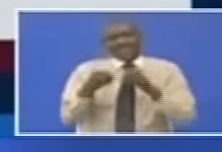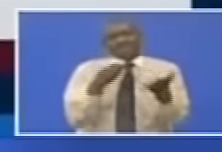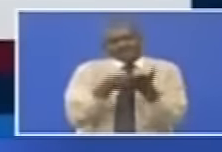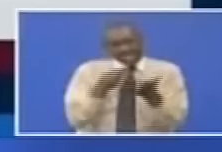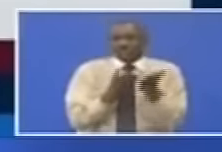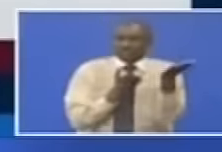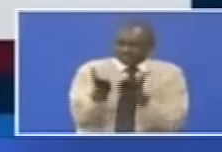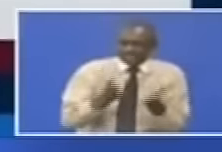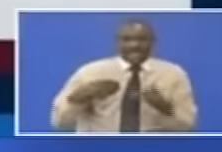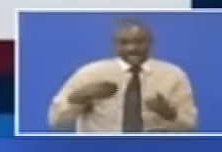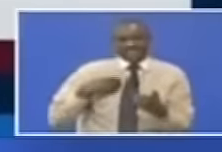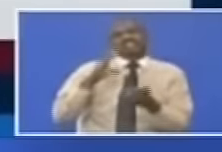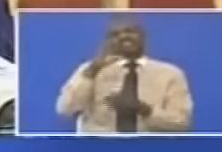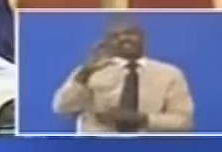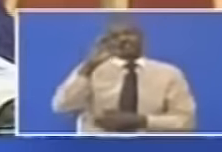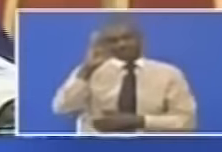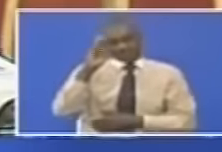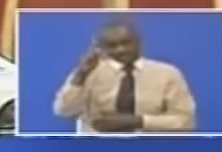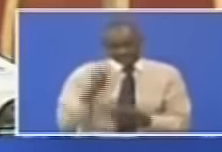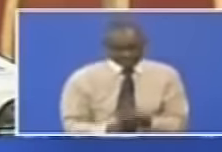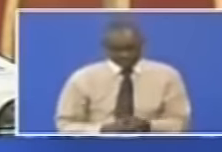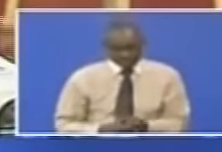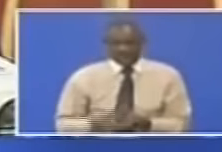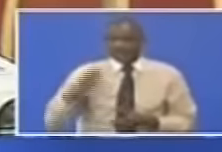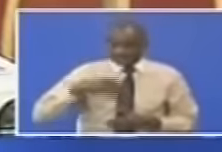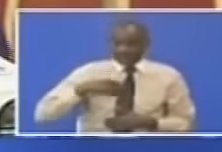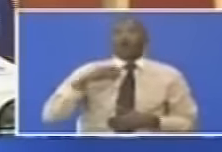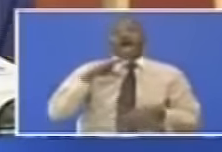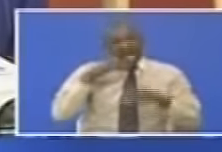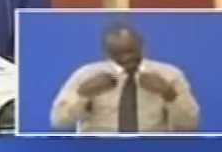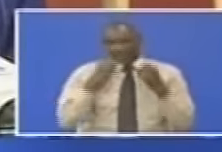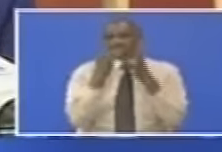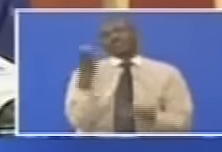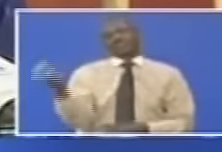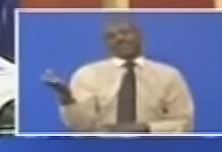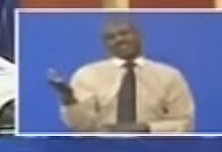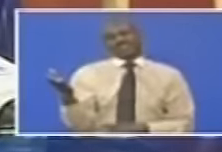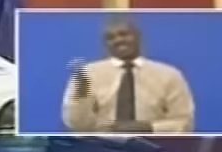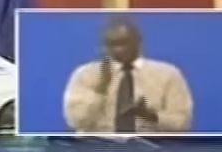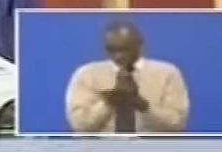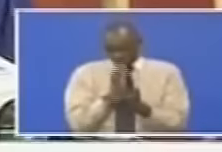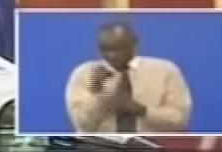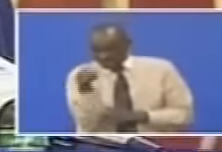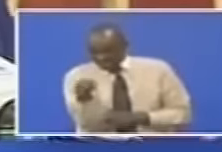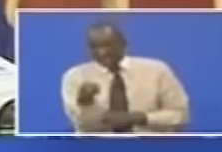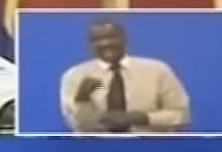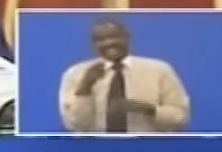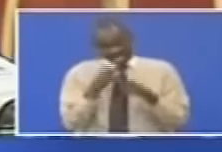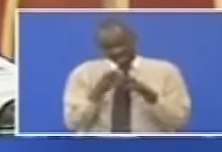Financial Services at the Central Bank of Kenya. There are people who have got information, but they may be just the first